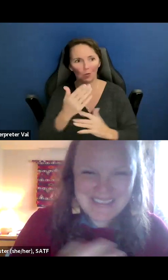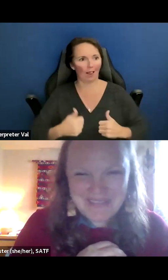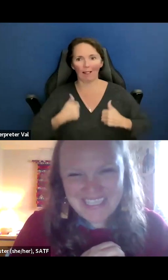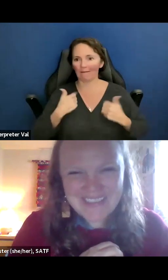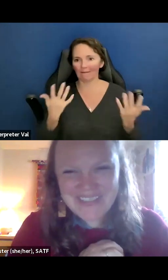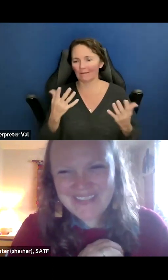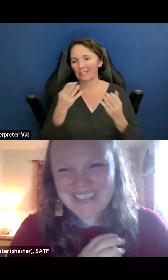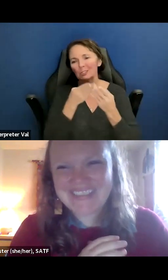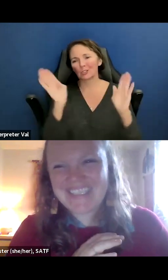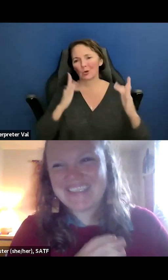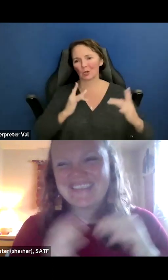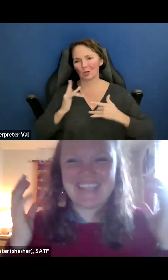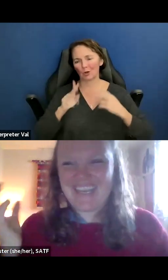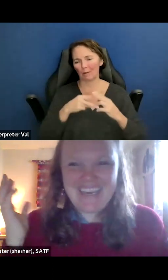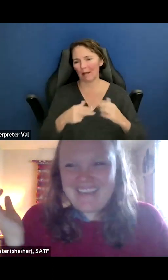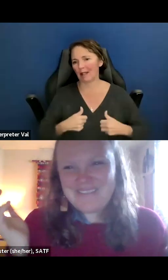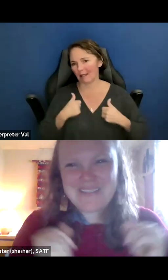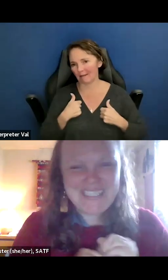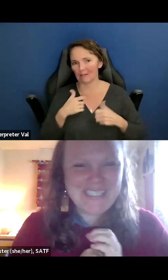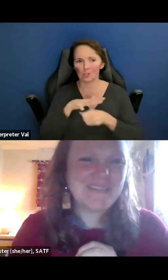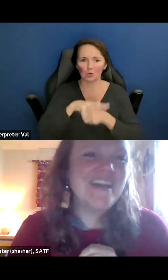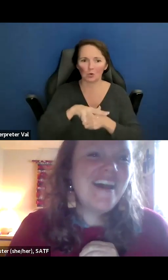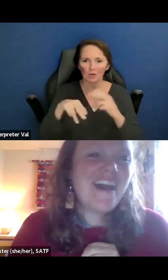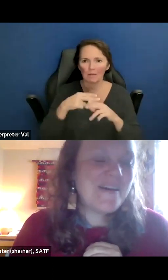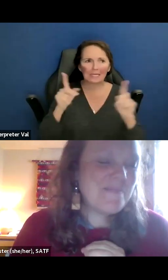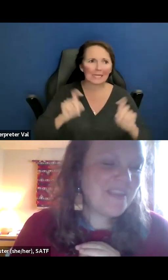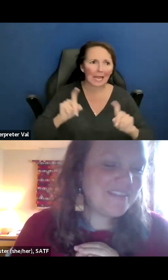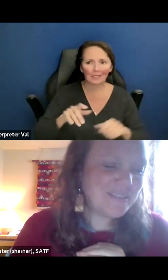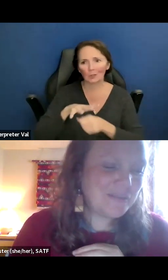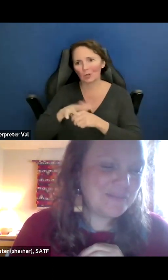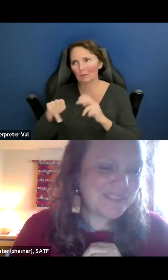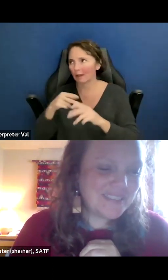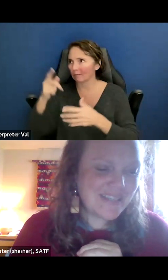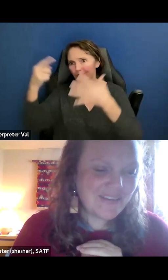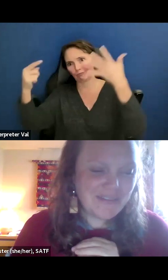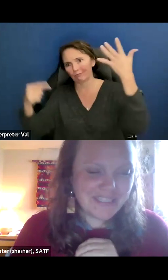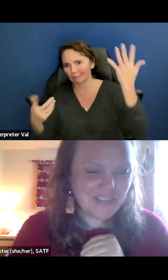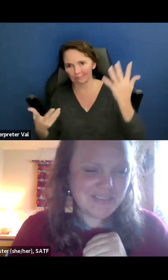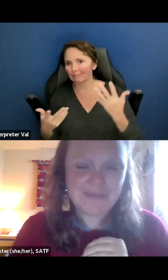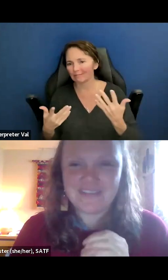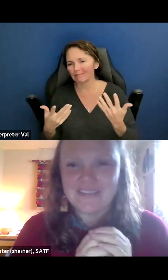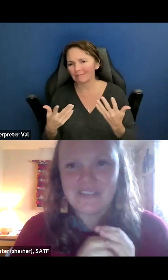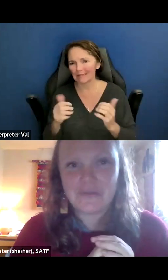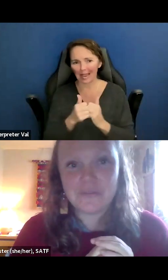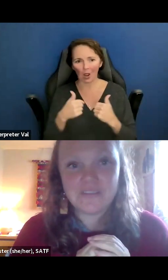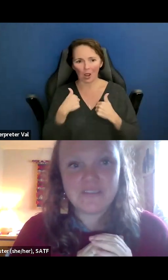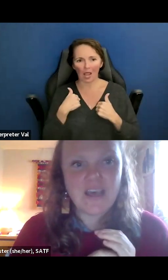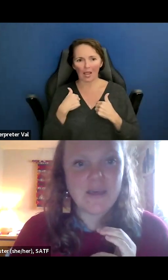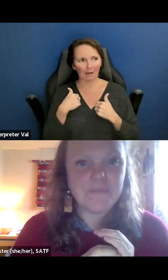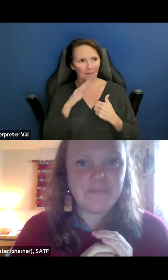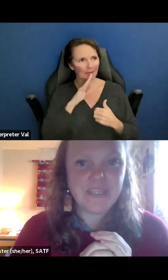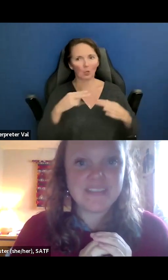how to talk to my girlfriend about this thing. And just like, what do we do? And so building those healthy relationship skills and